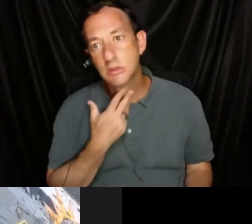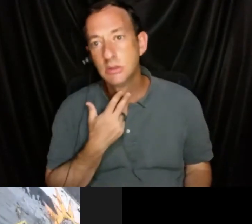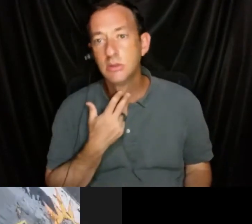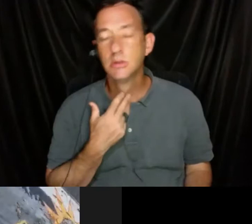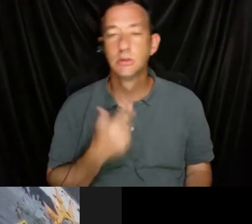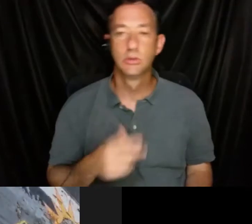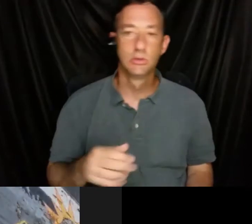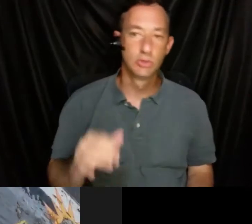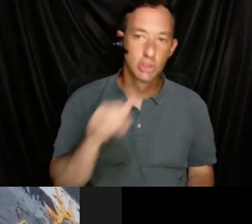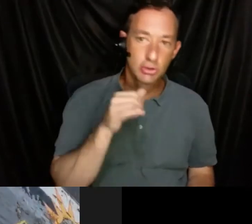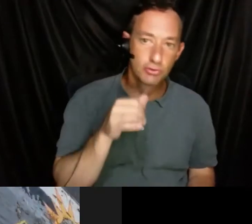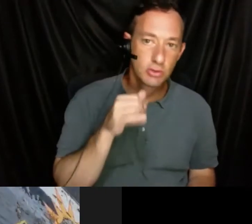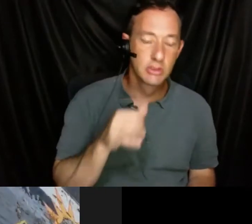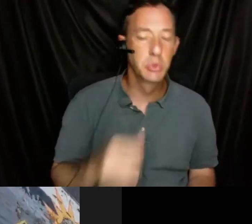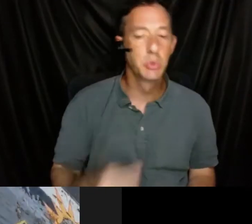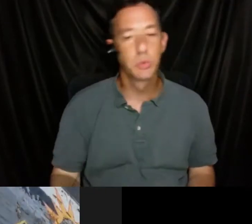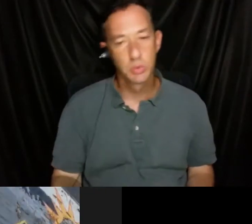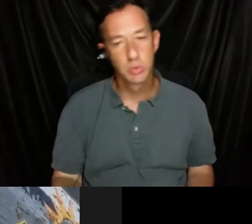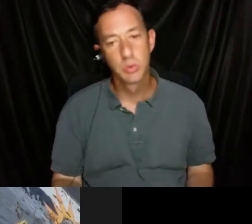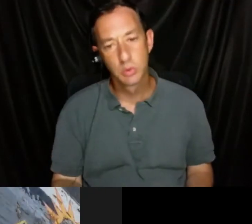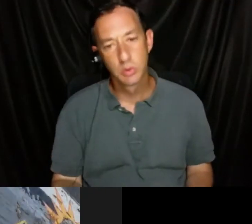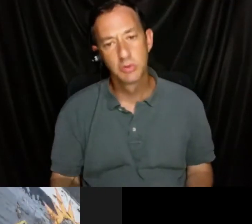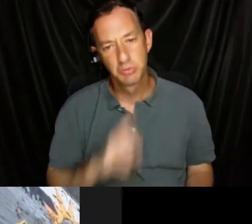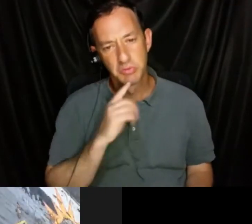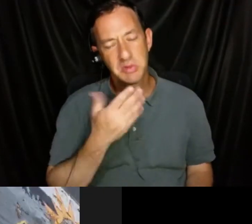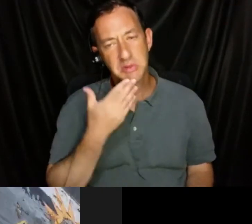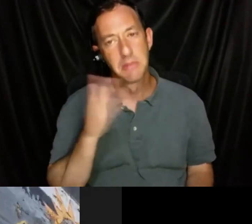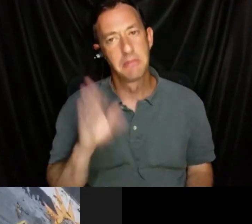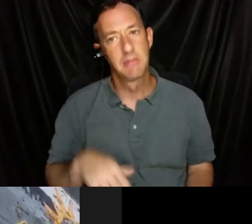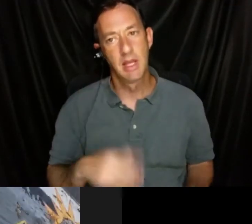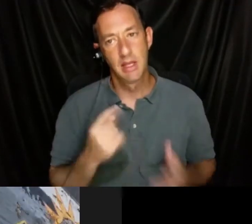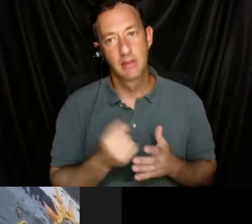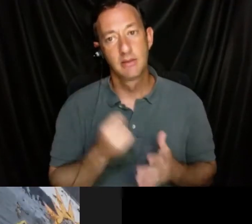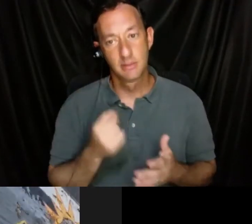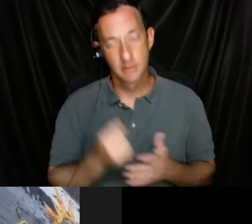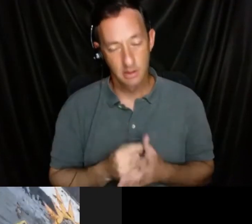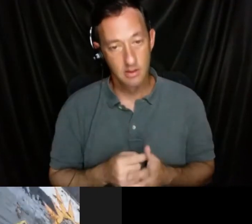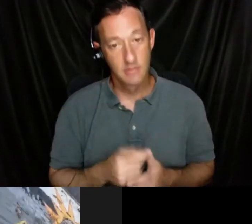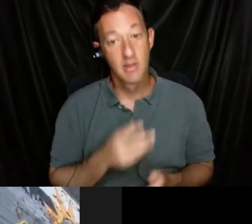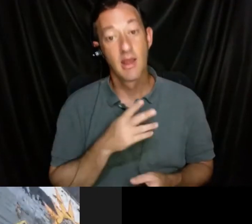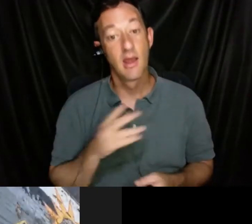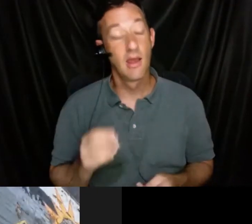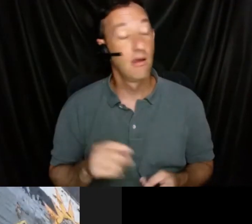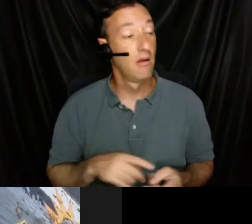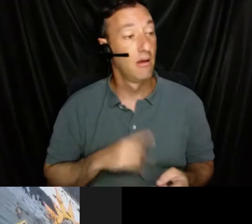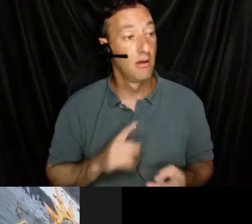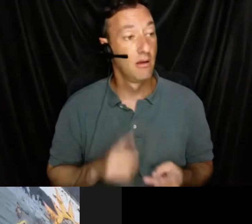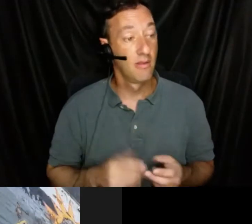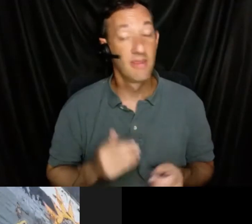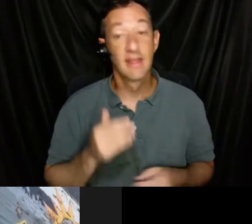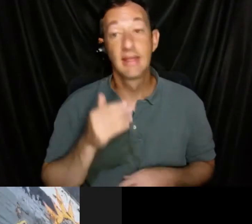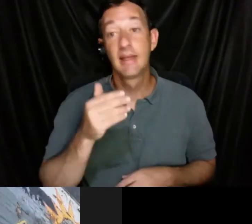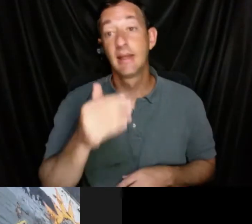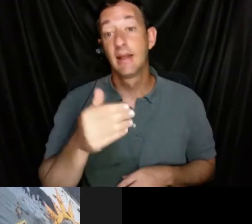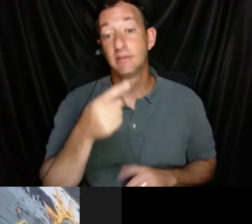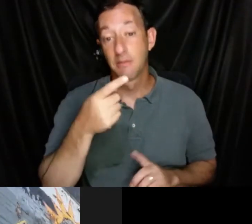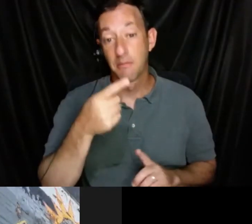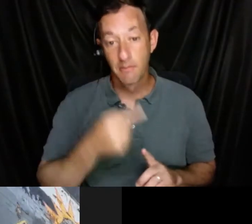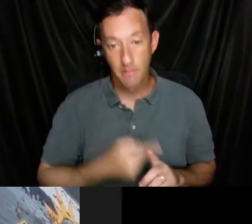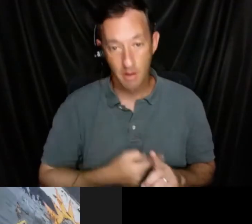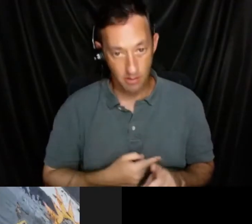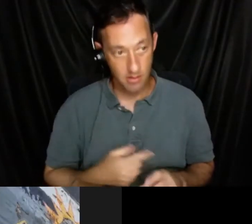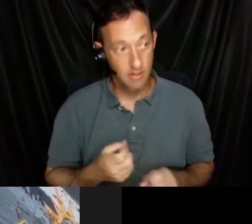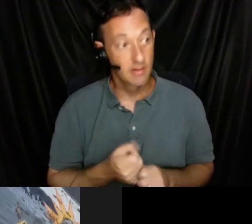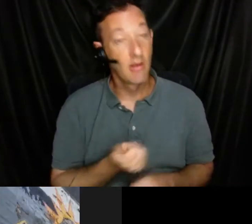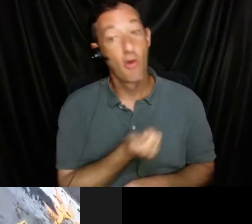forth. And it was just a bad time. And not only that, the next month I get